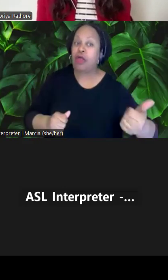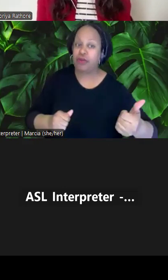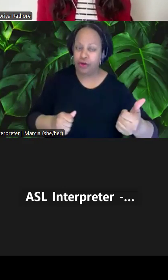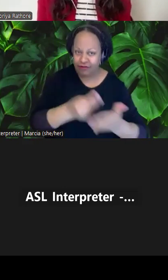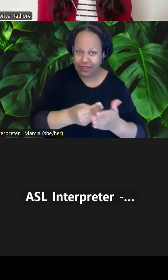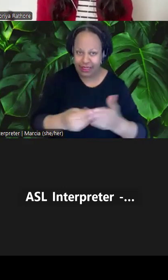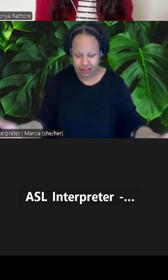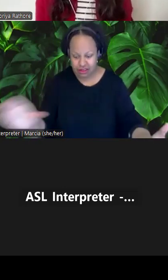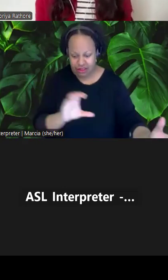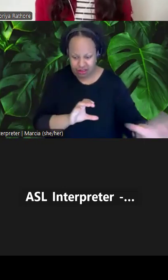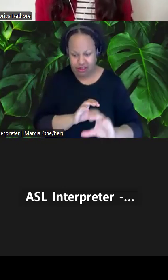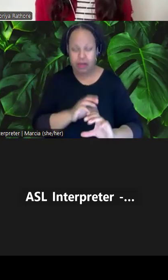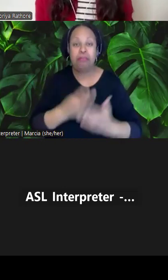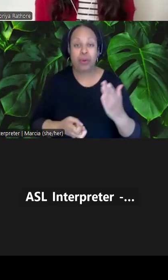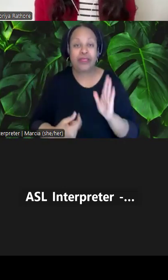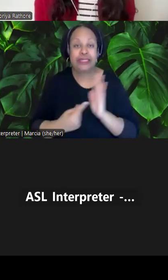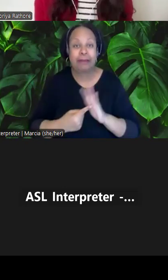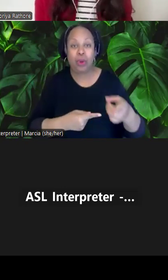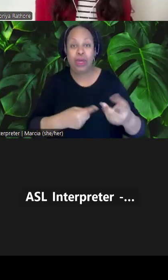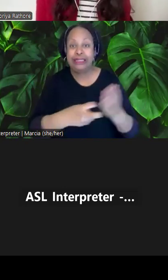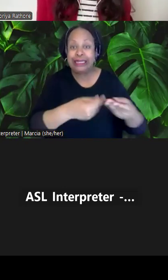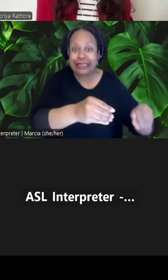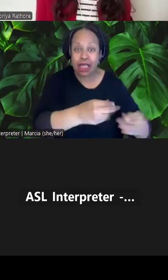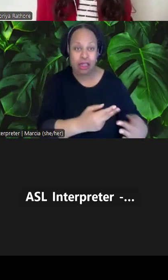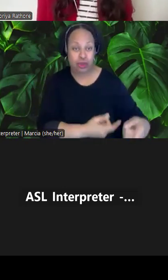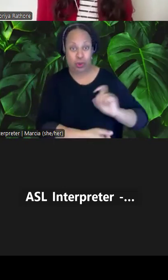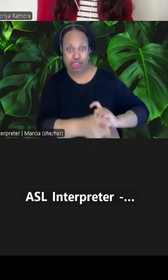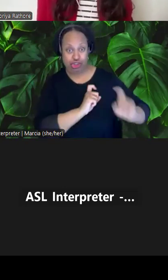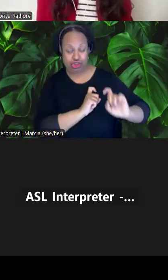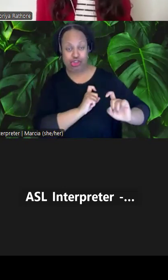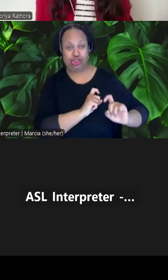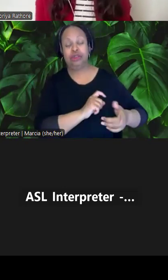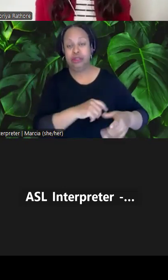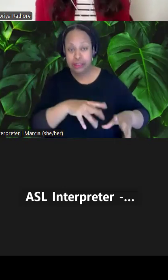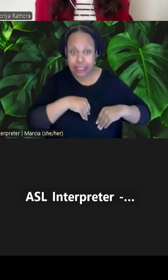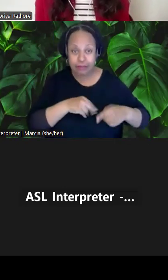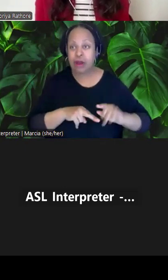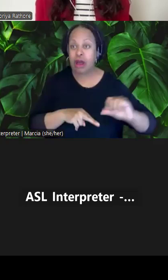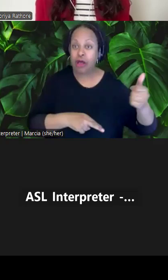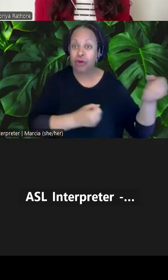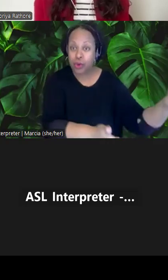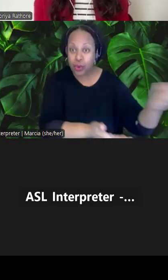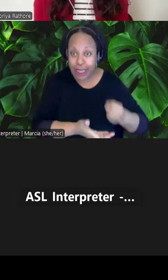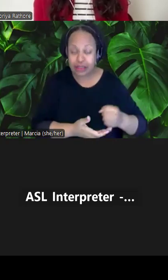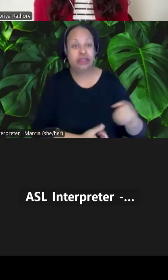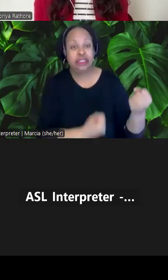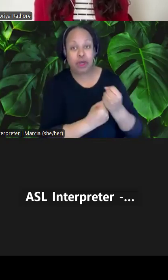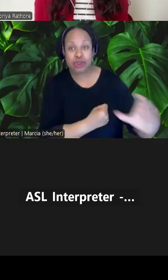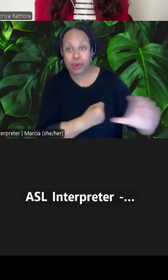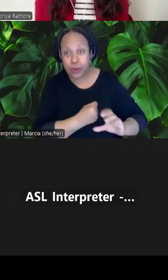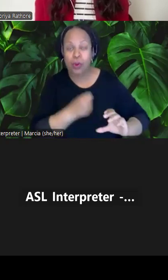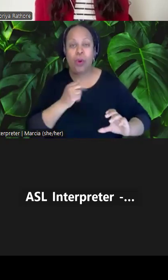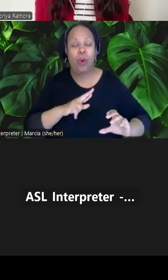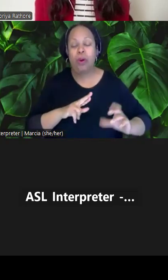be a source like ticket sales or donations, another grant, a sponsorship, or it can